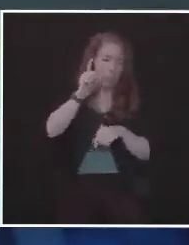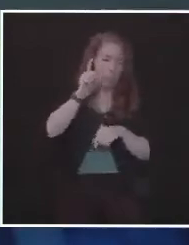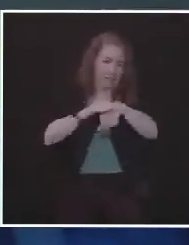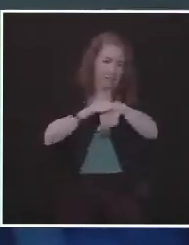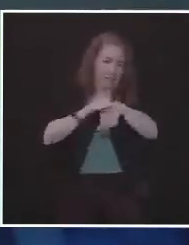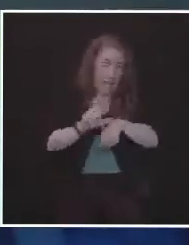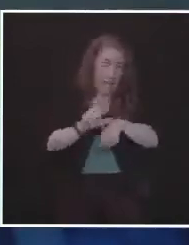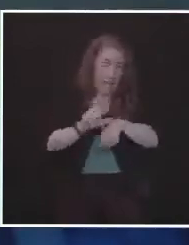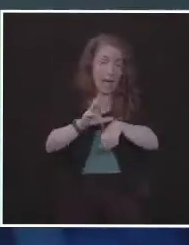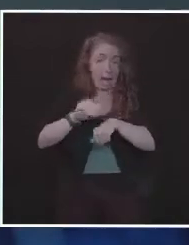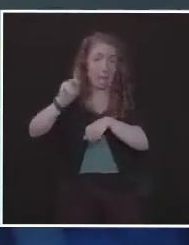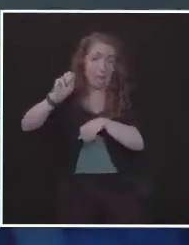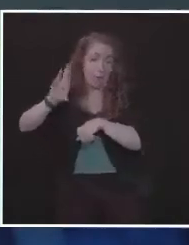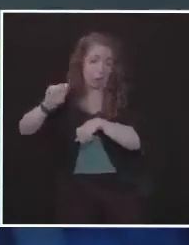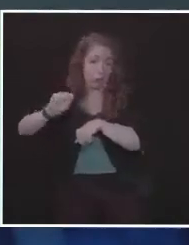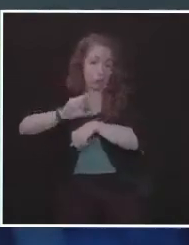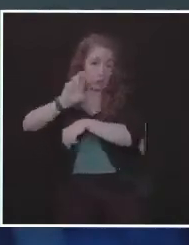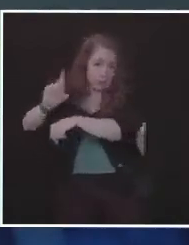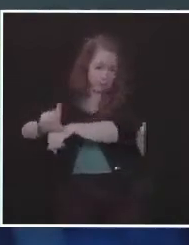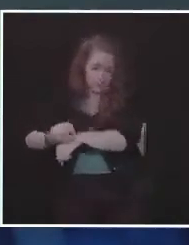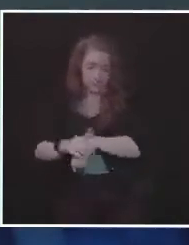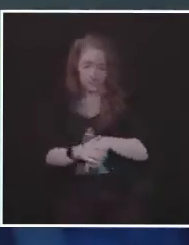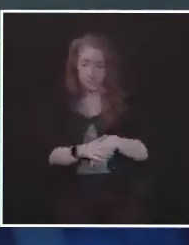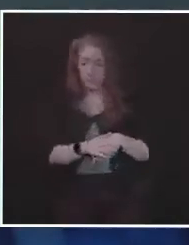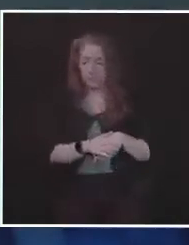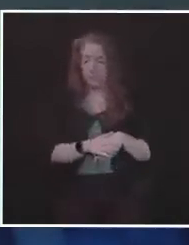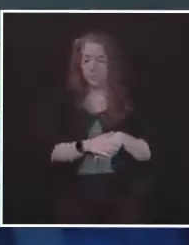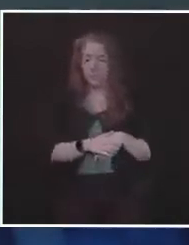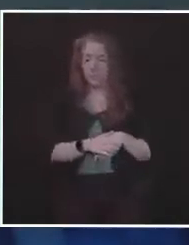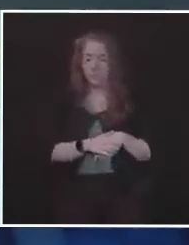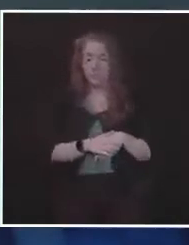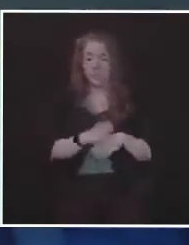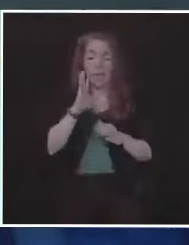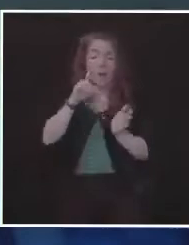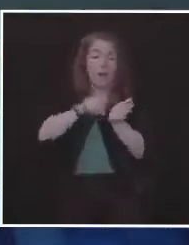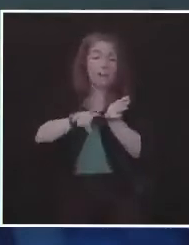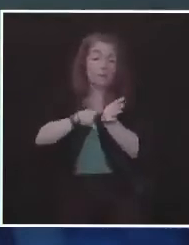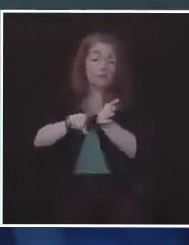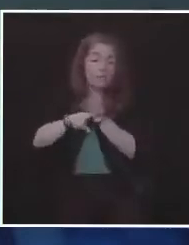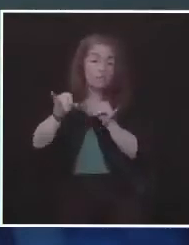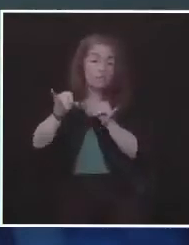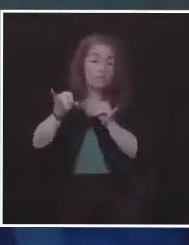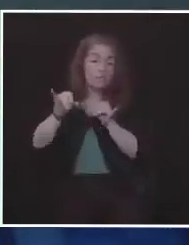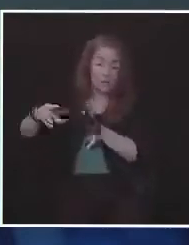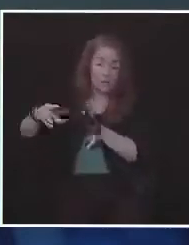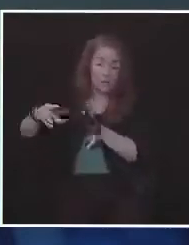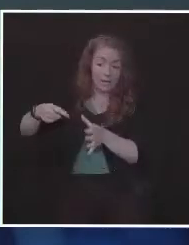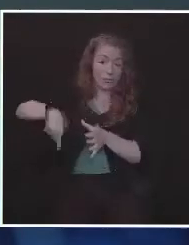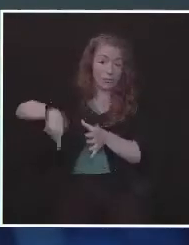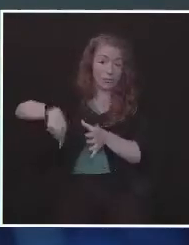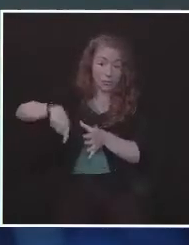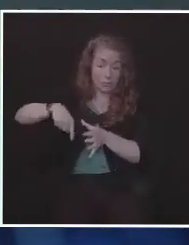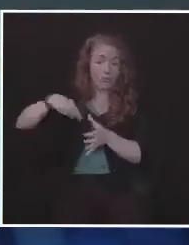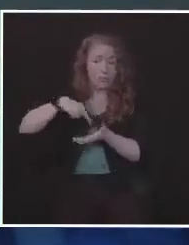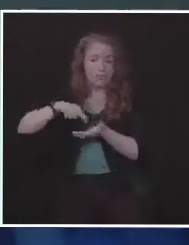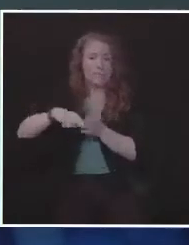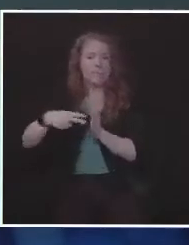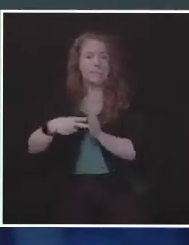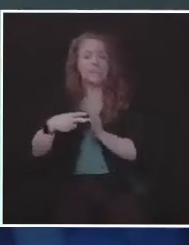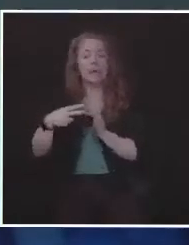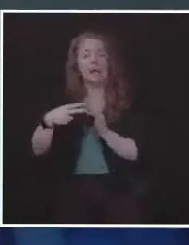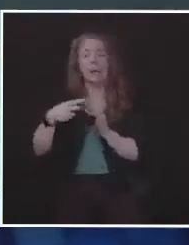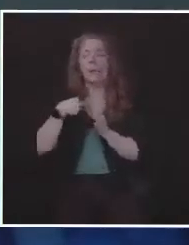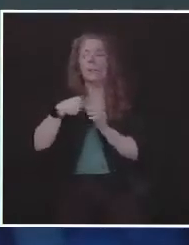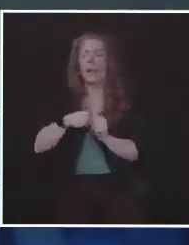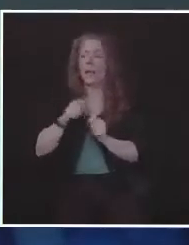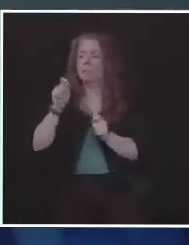in the Exploration Systems Development Organization is an opportunity to take our approach to development a little bit differently.